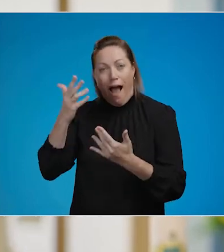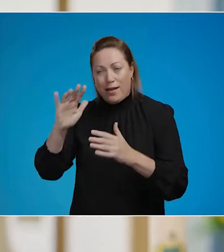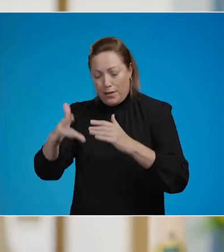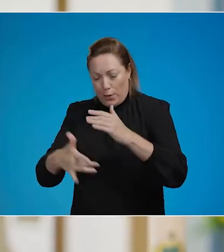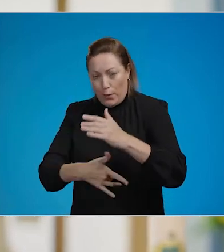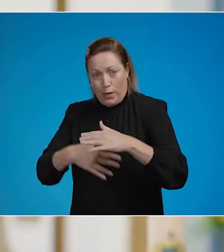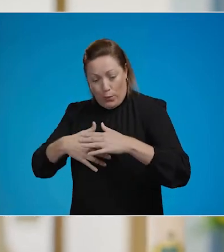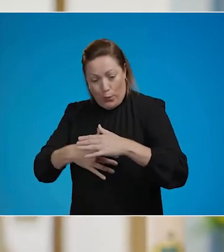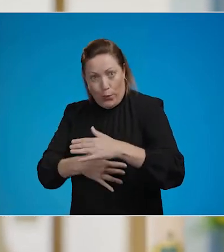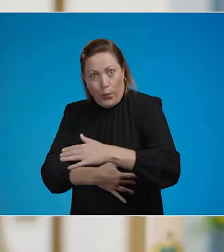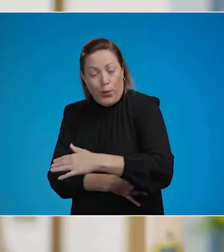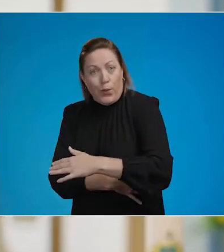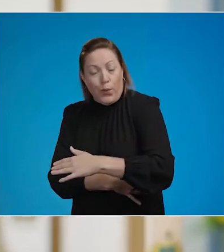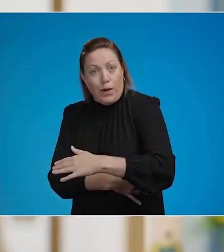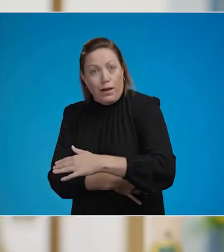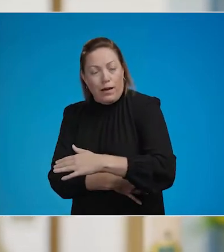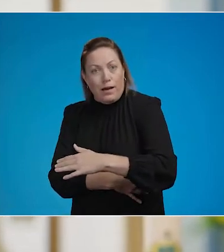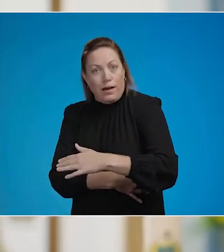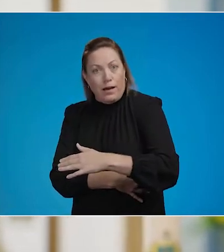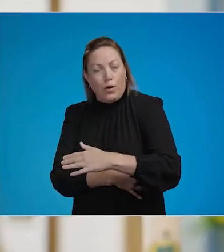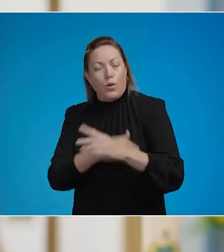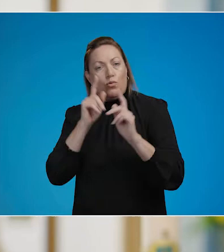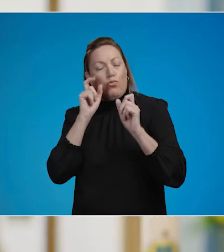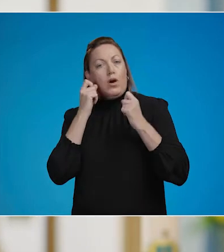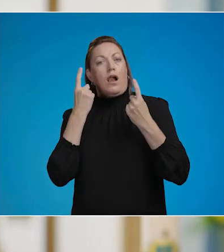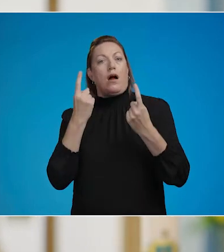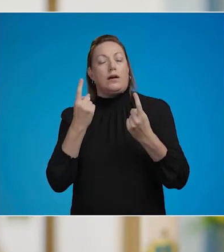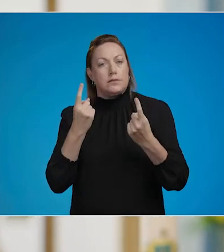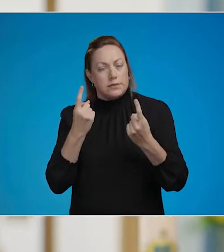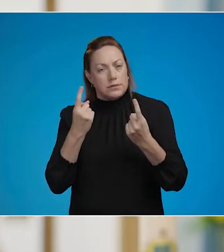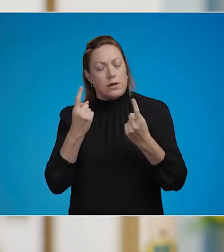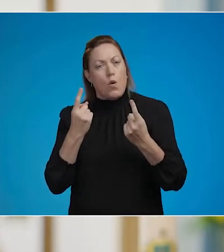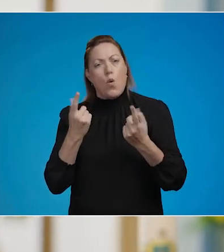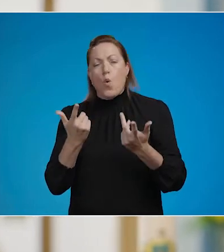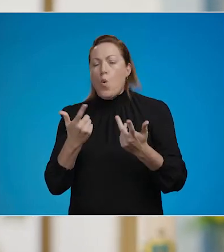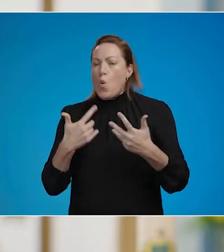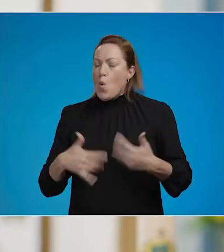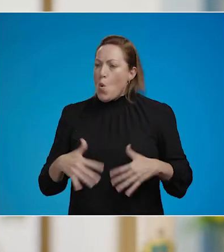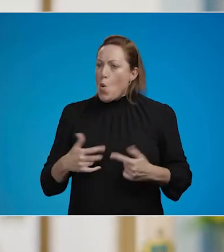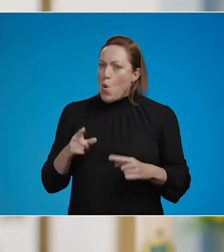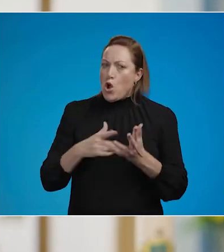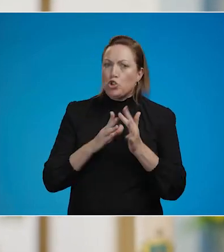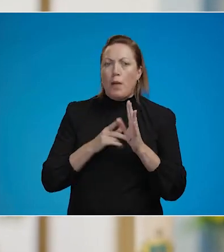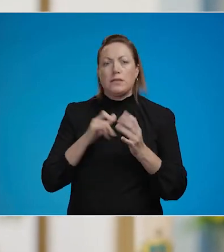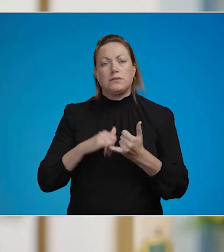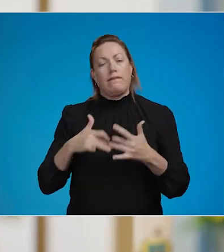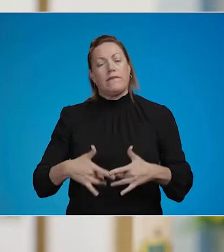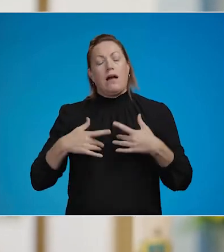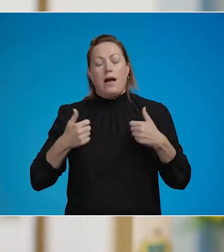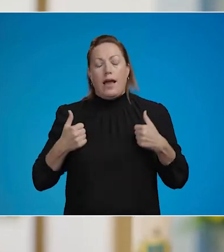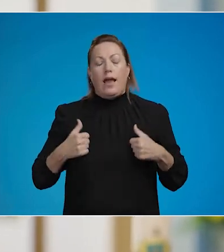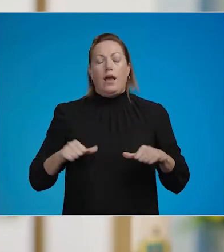it's going to the side of the Lord. And at that moment, Thomas is healed of his own profound wound, his